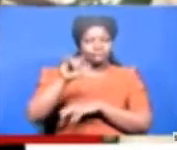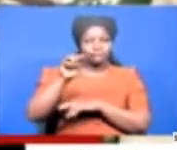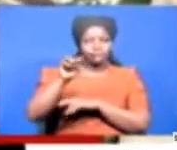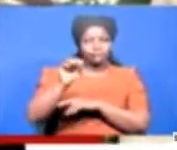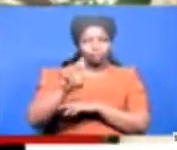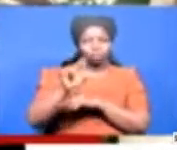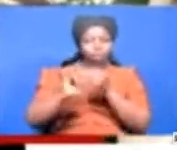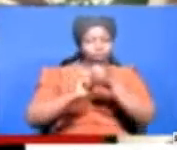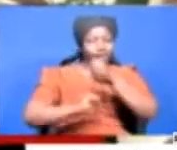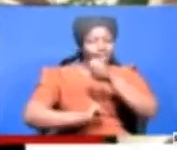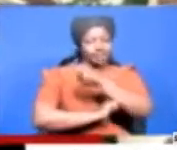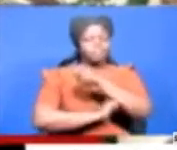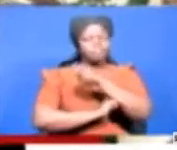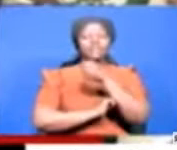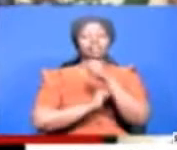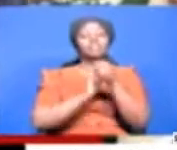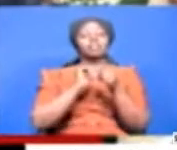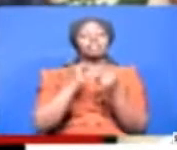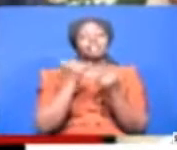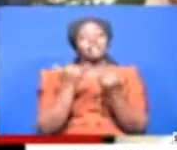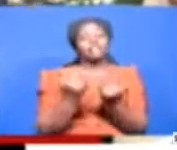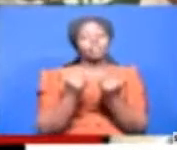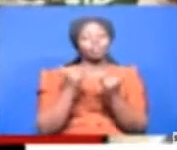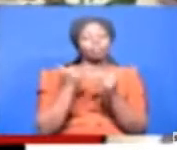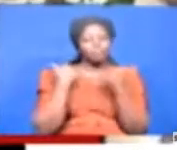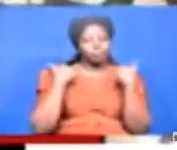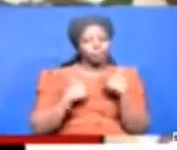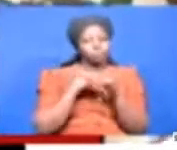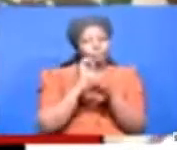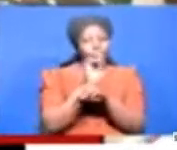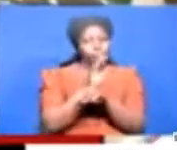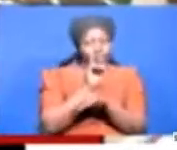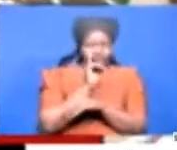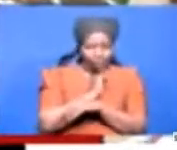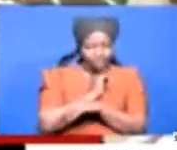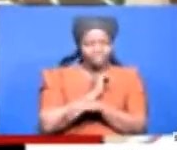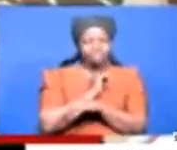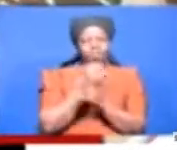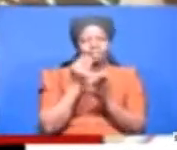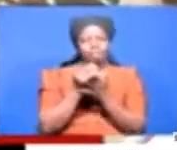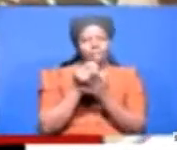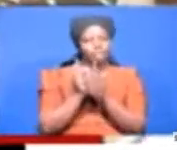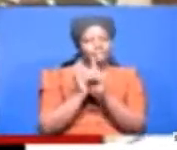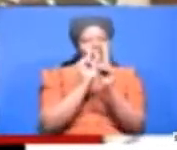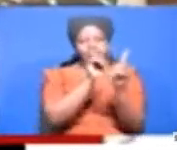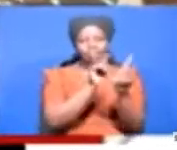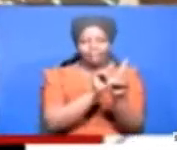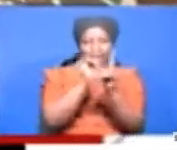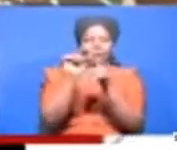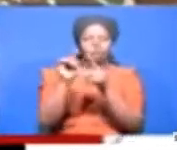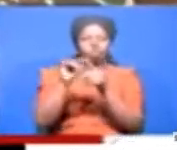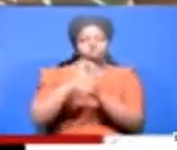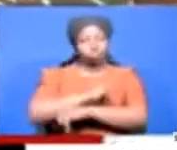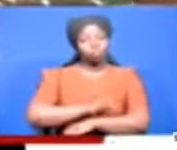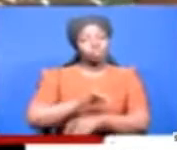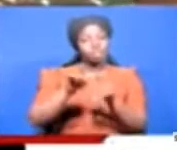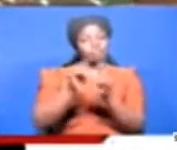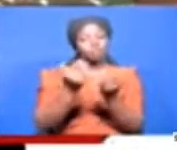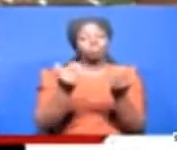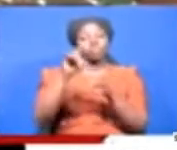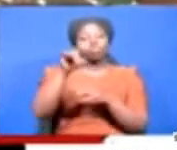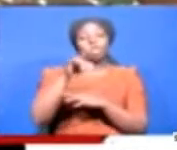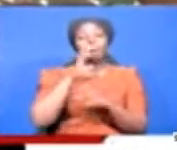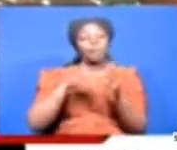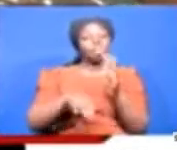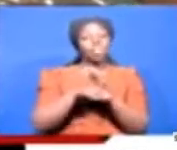I have been advised that now the money has started going to schools. They must also not be removed from schools, because that